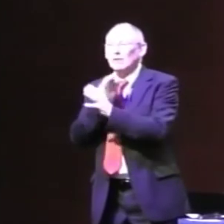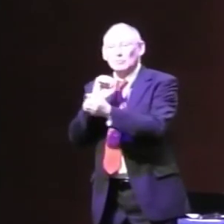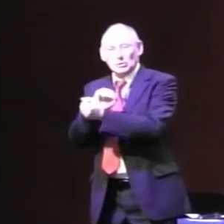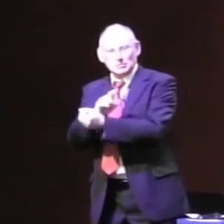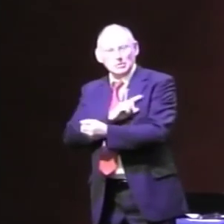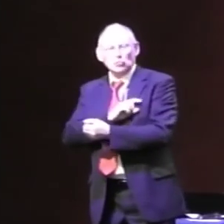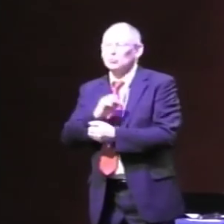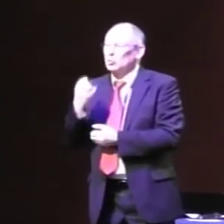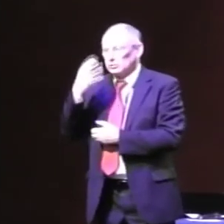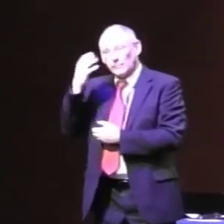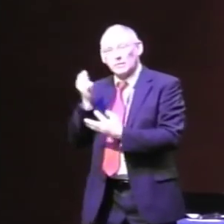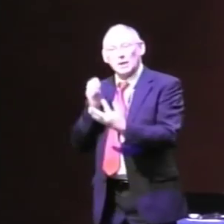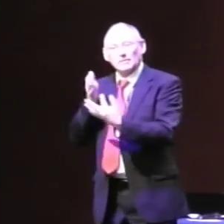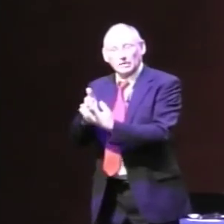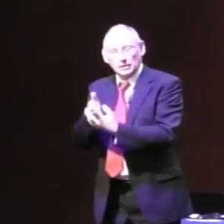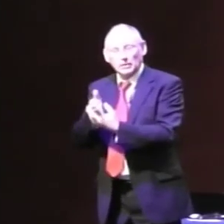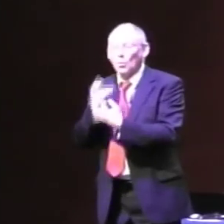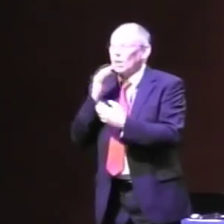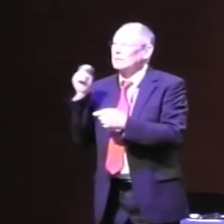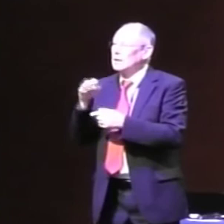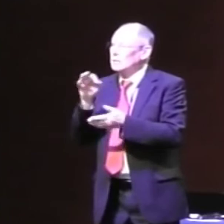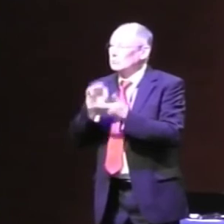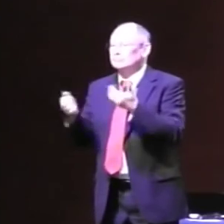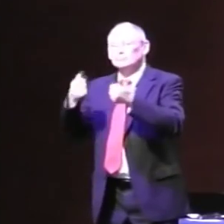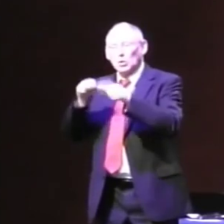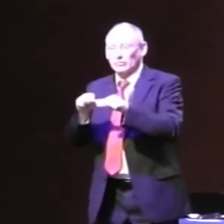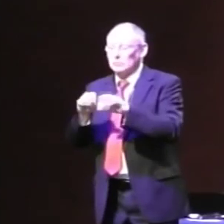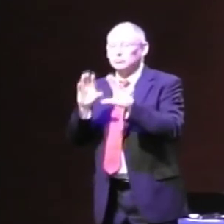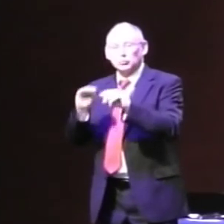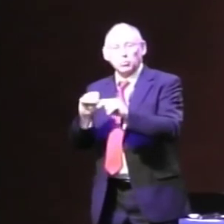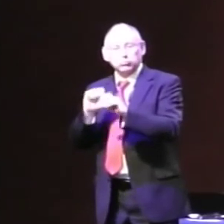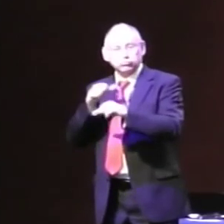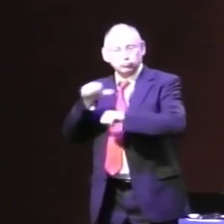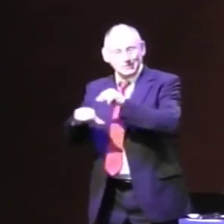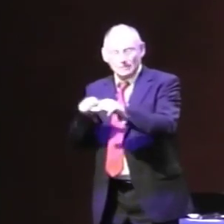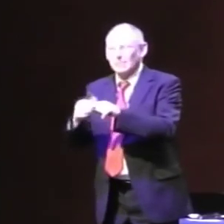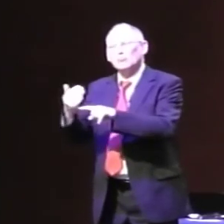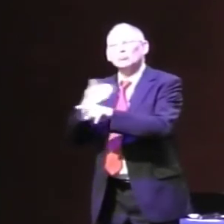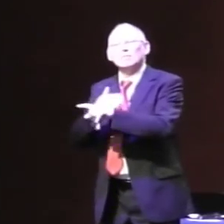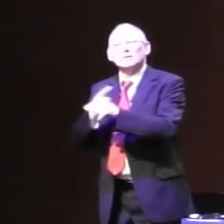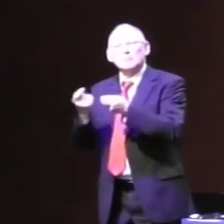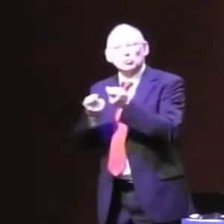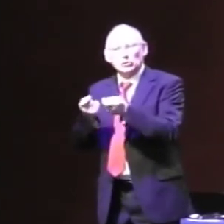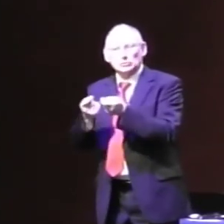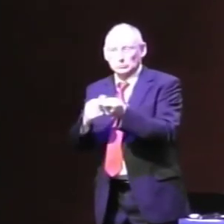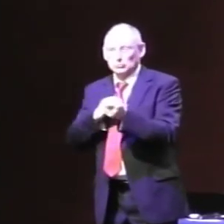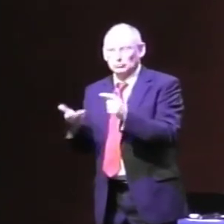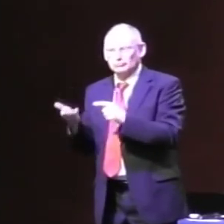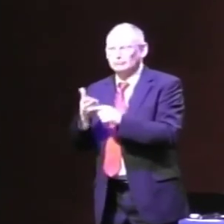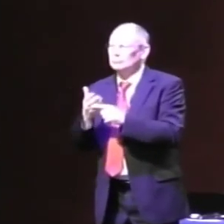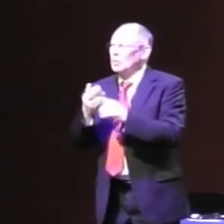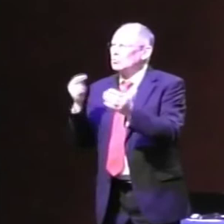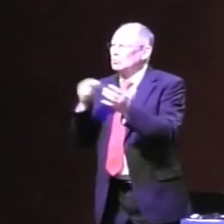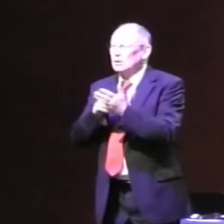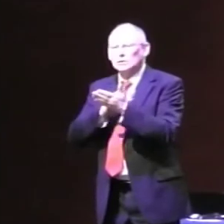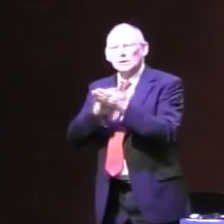Scottish Government intervening when they came to office, stopping a process put in place by the previous administration that was about to hand the contract for HMP